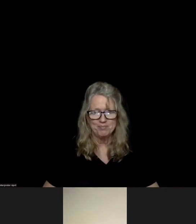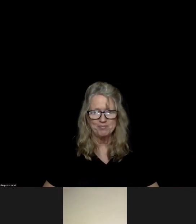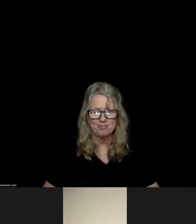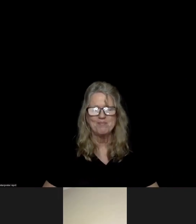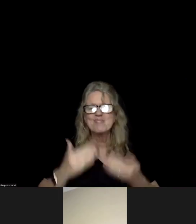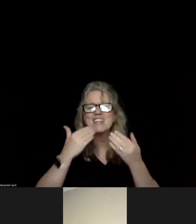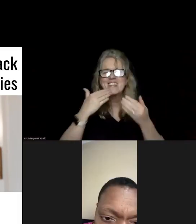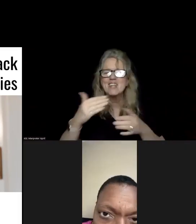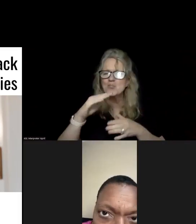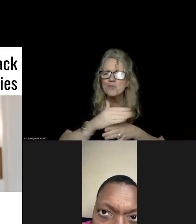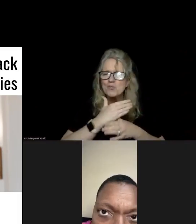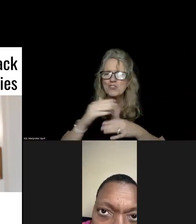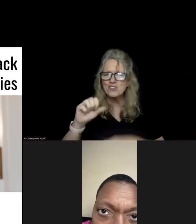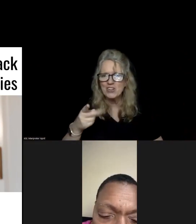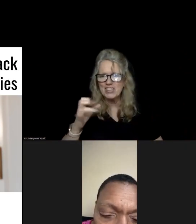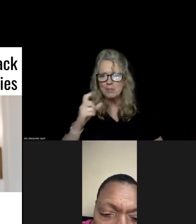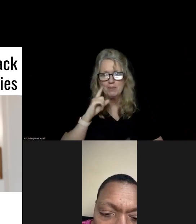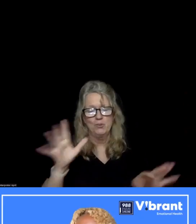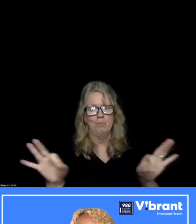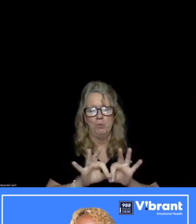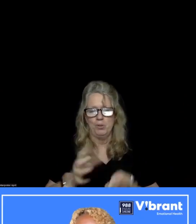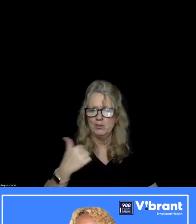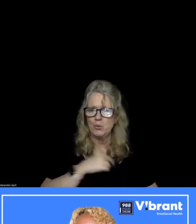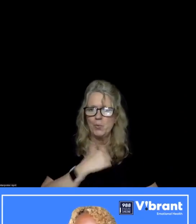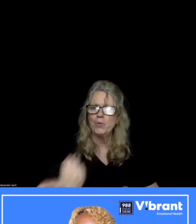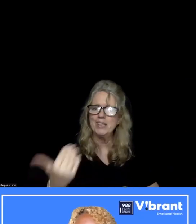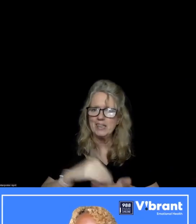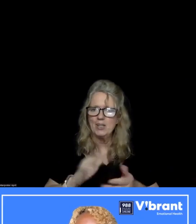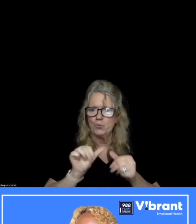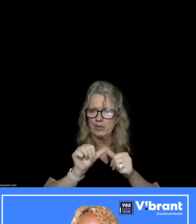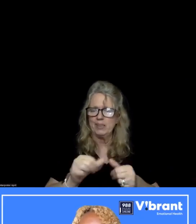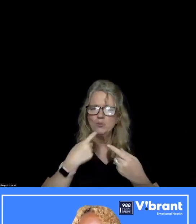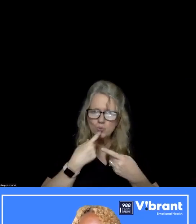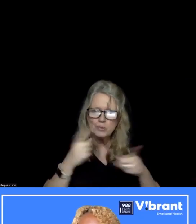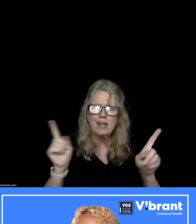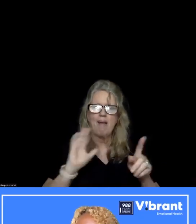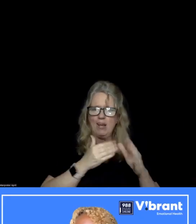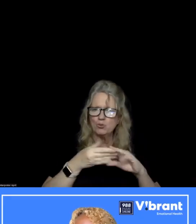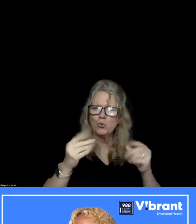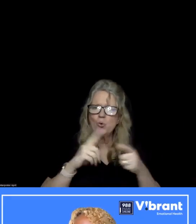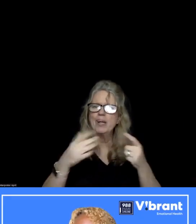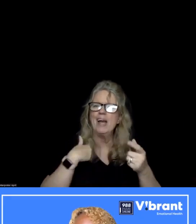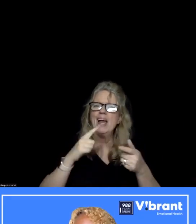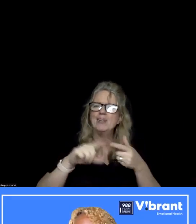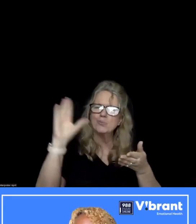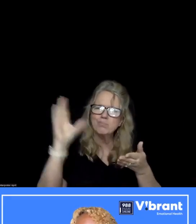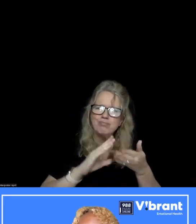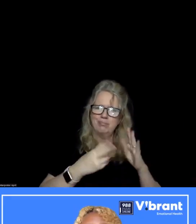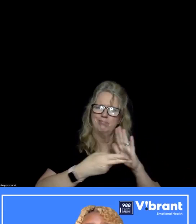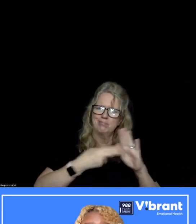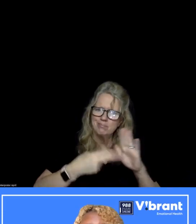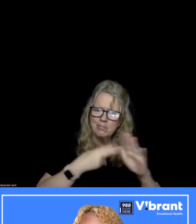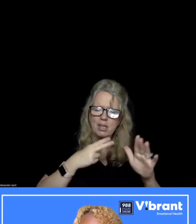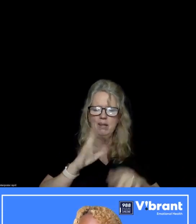Thank you for sharing that, Stephanie. It's just so important that we, again, continue to tell our stories and destigmatize this work